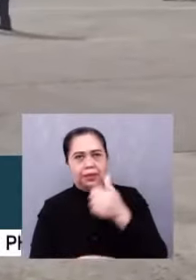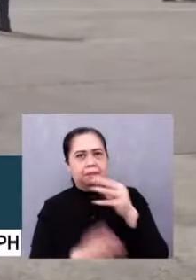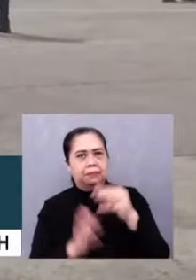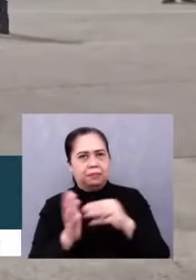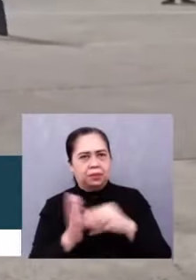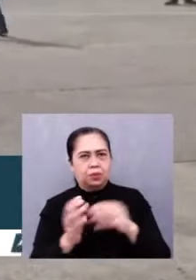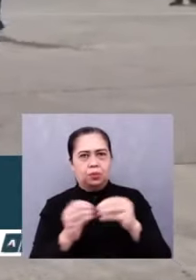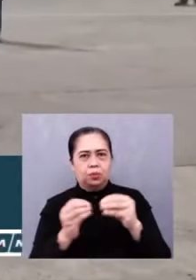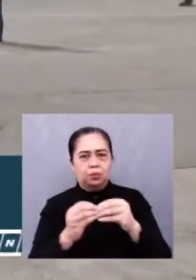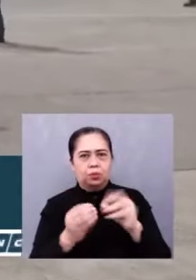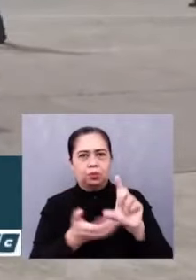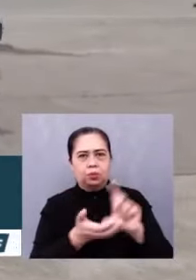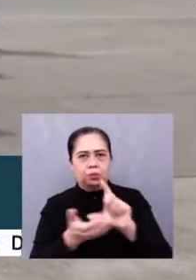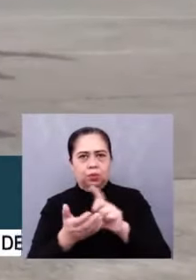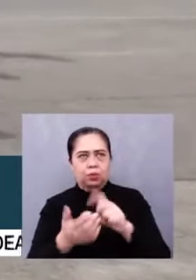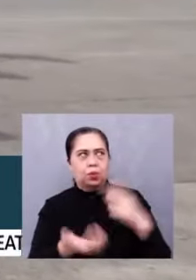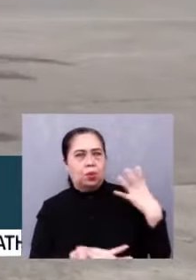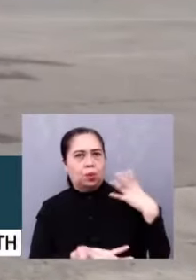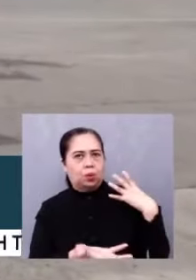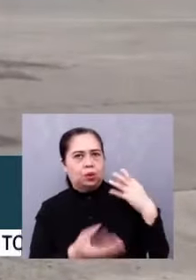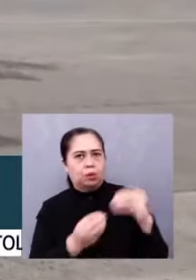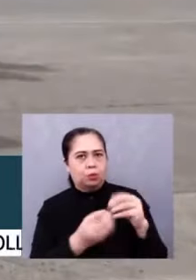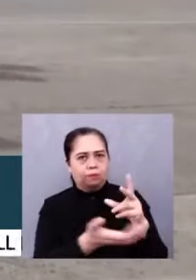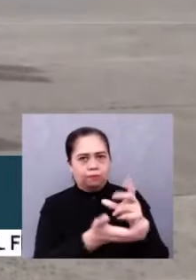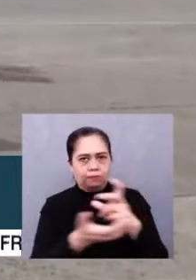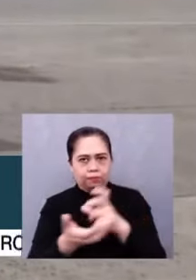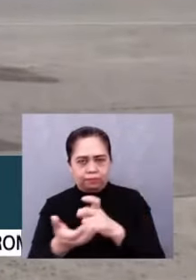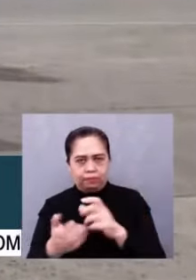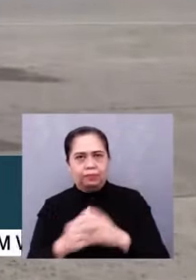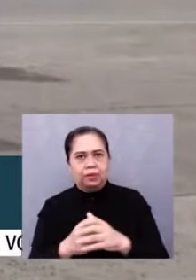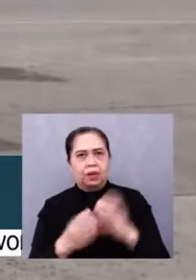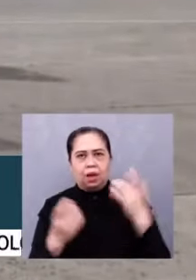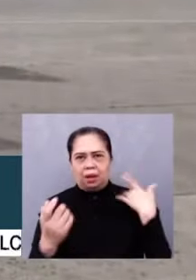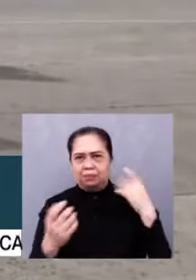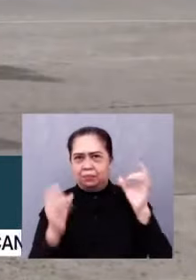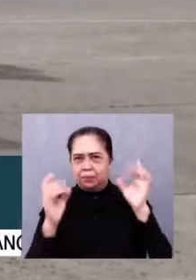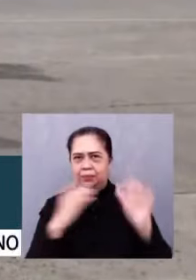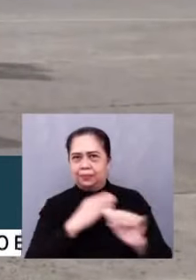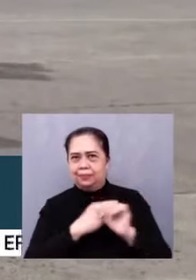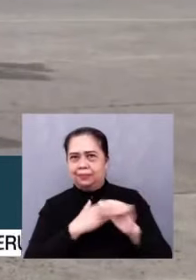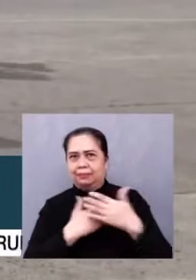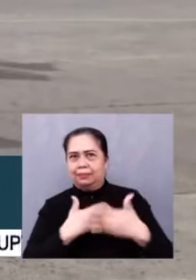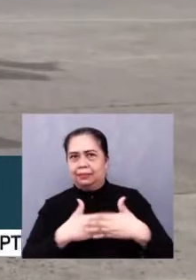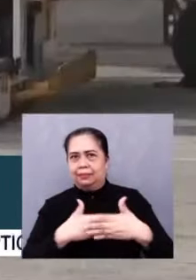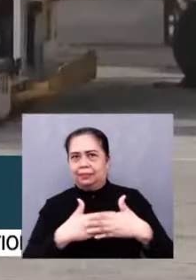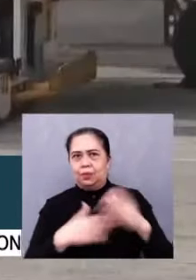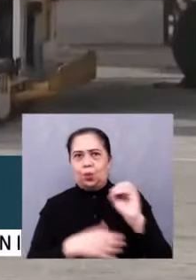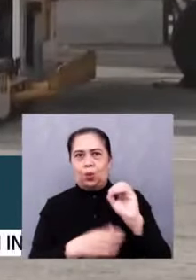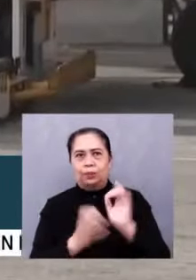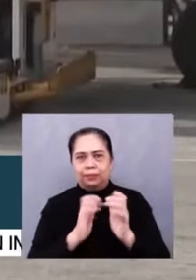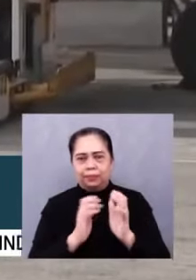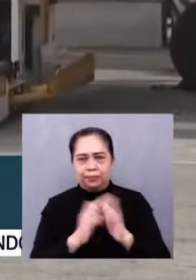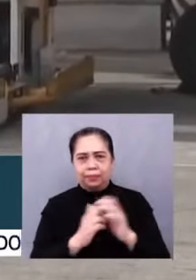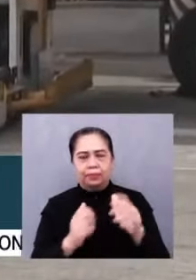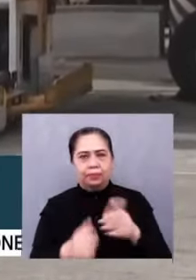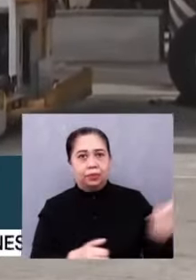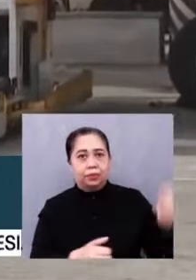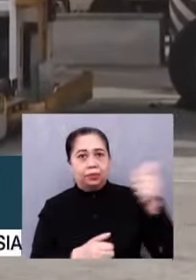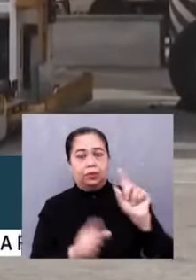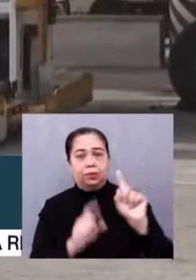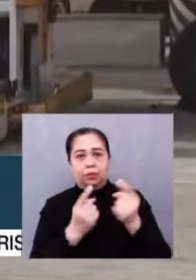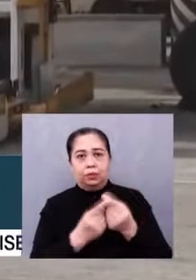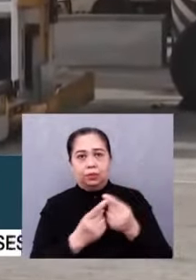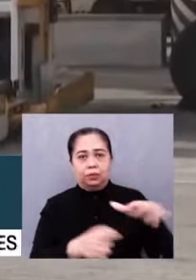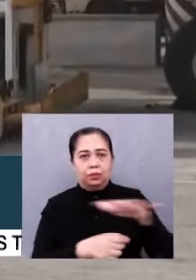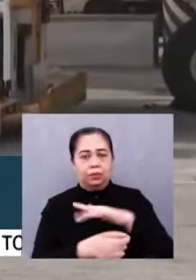doses waiting to be jabbed and amid the threat of the Omicron variant, National Task Force Against COVID-19 Special